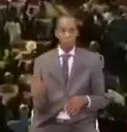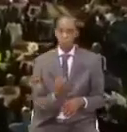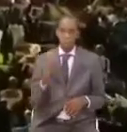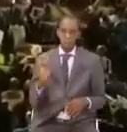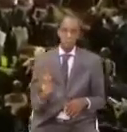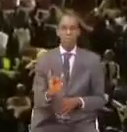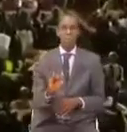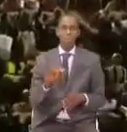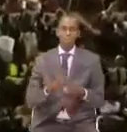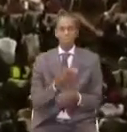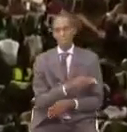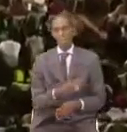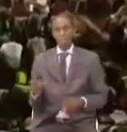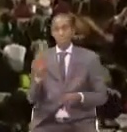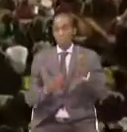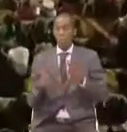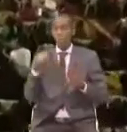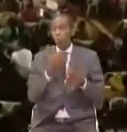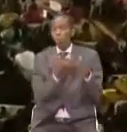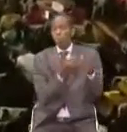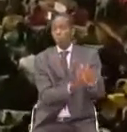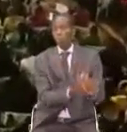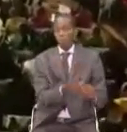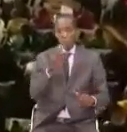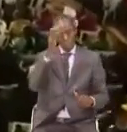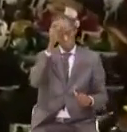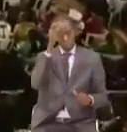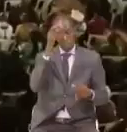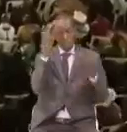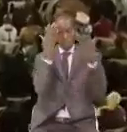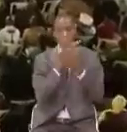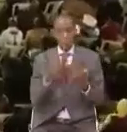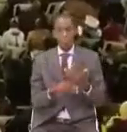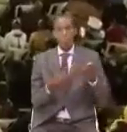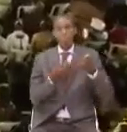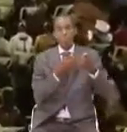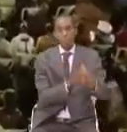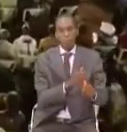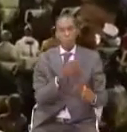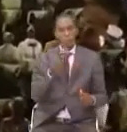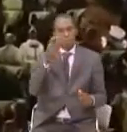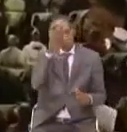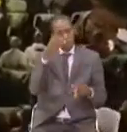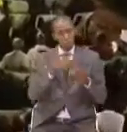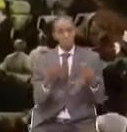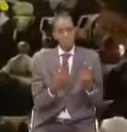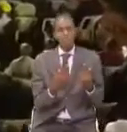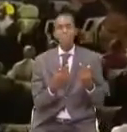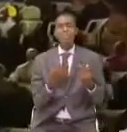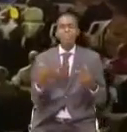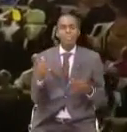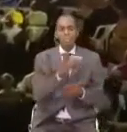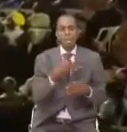who hold on to Satan, darkness, they hold on to their sin, darkness, they make their choice. They